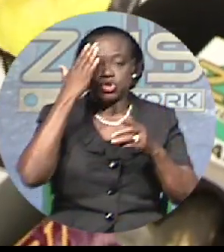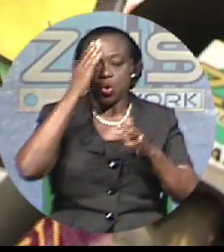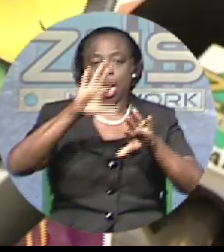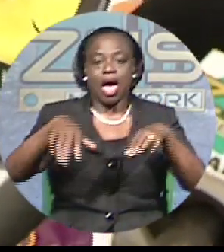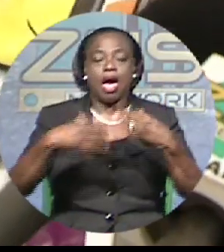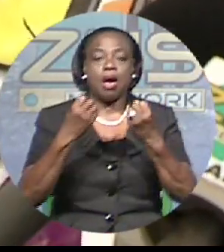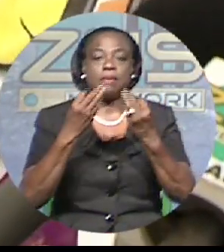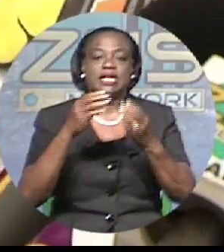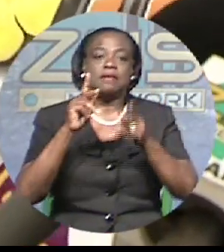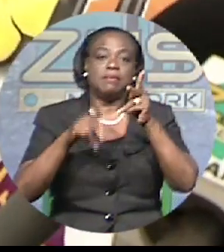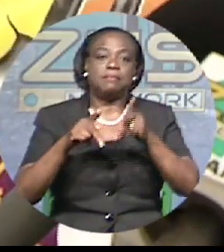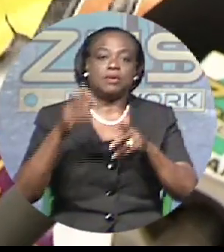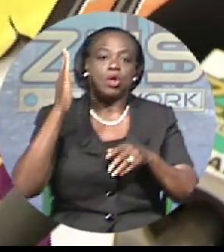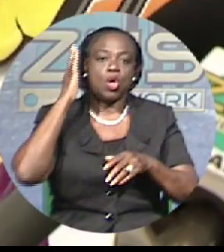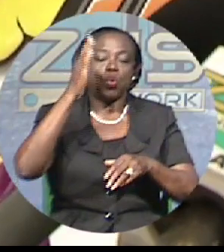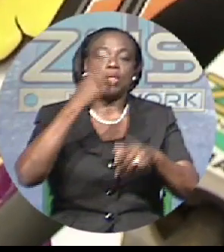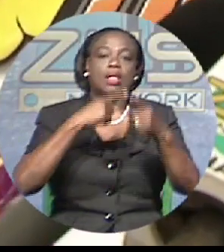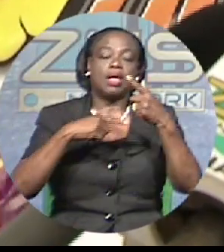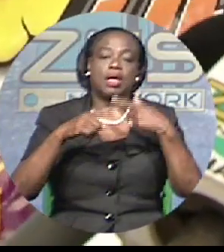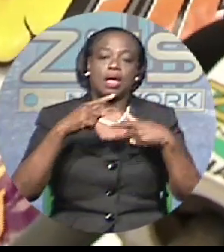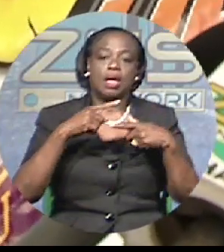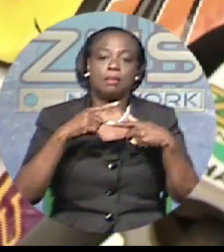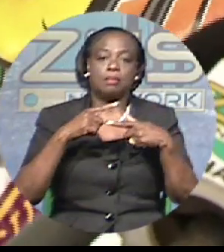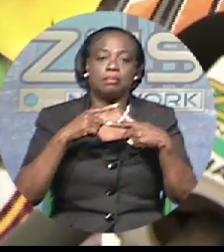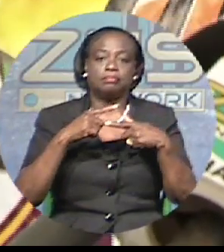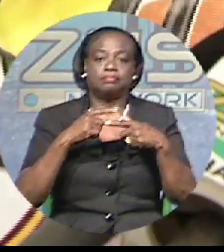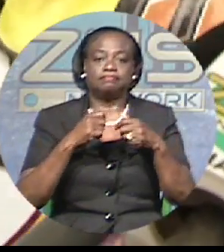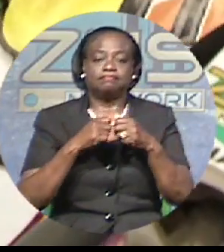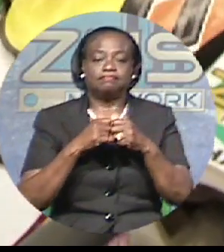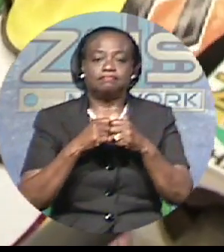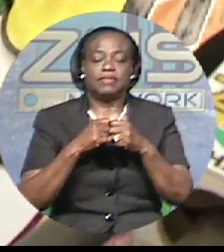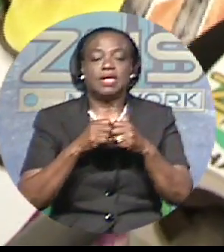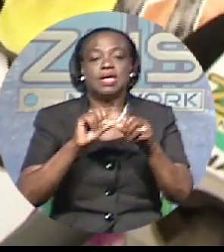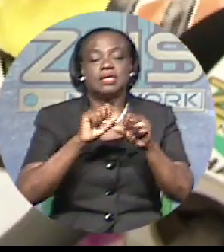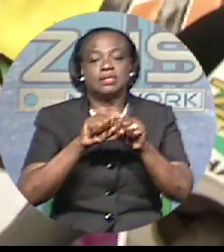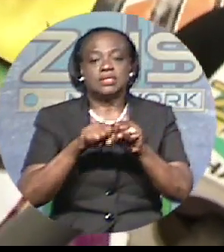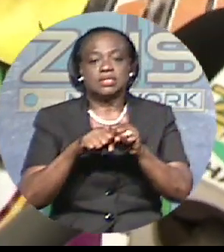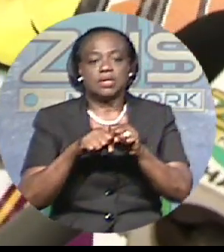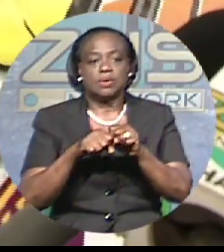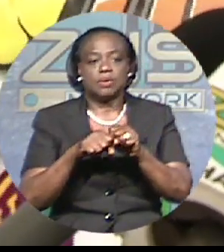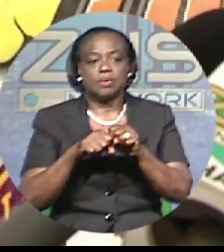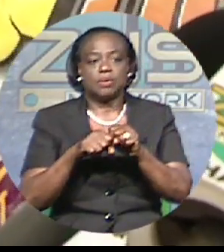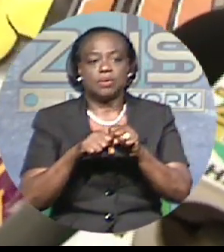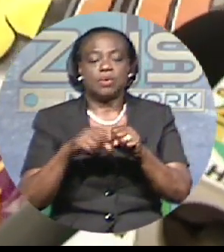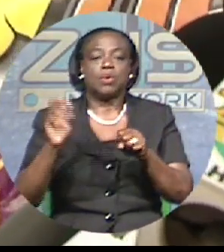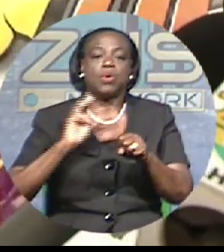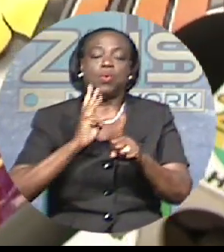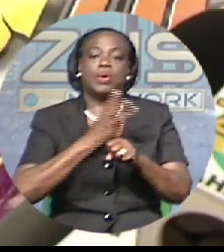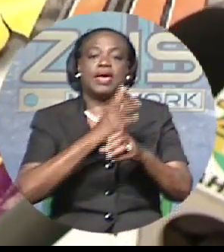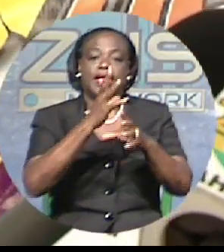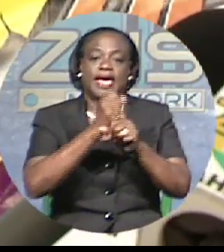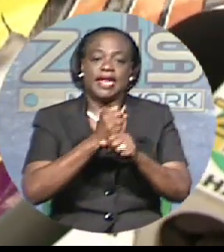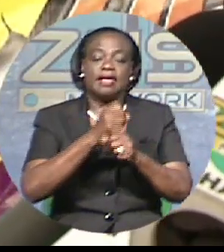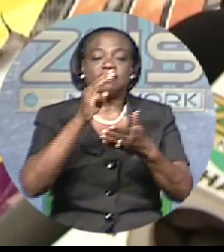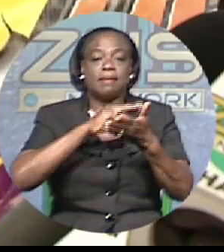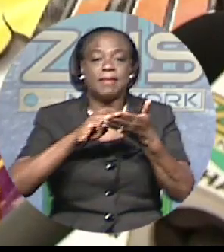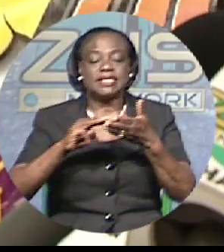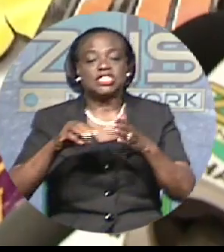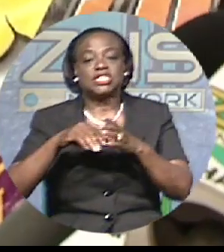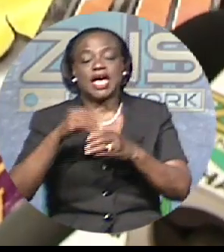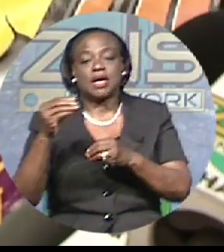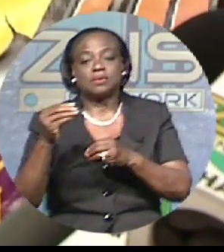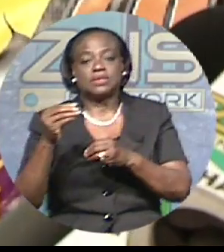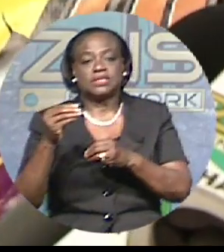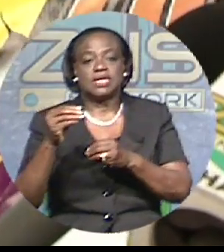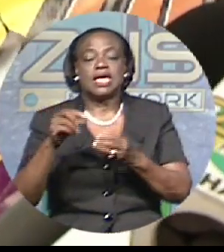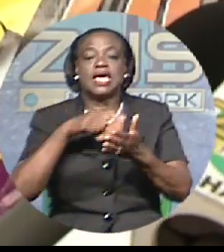destination via cruise to coincide with an event such as this. So we're getting the message out there, but I think this will be